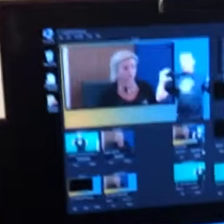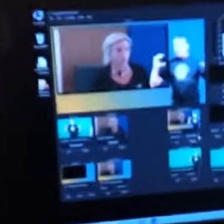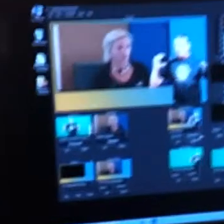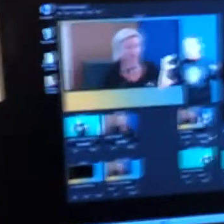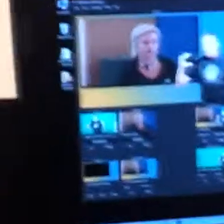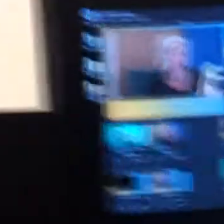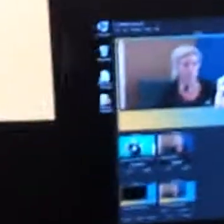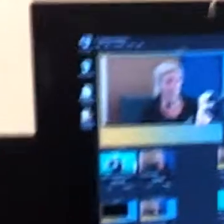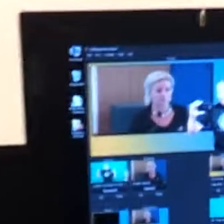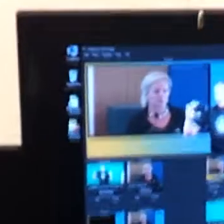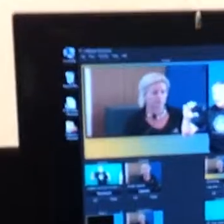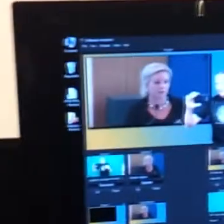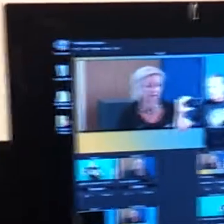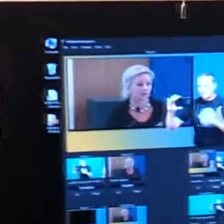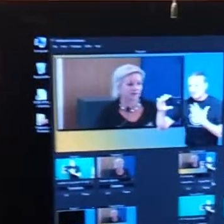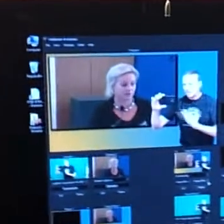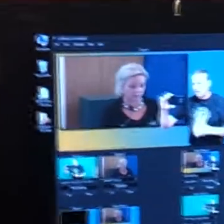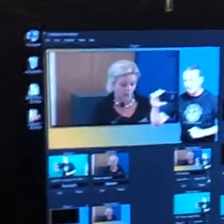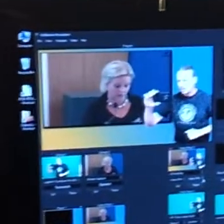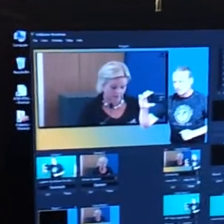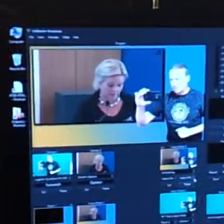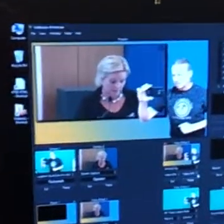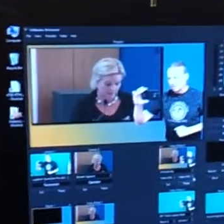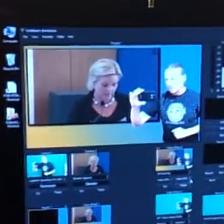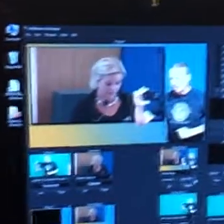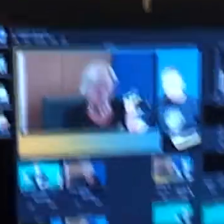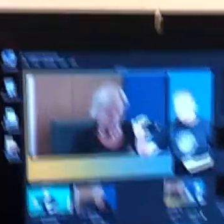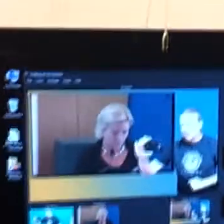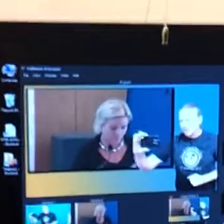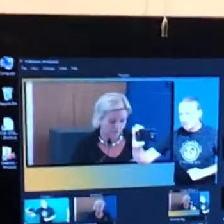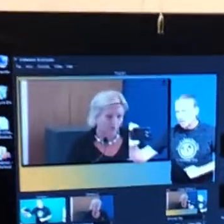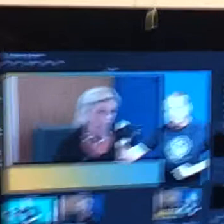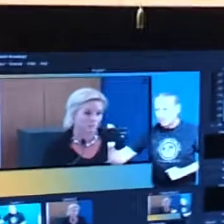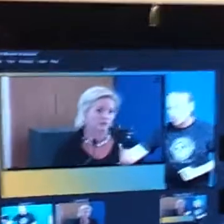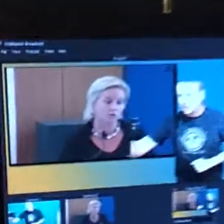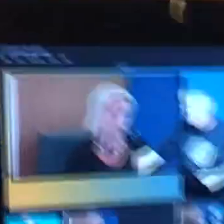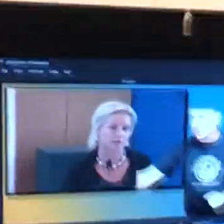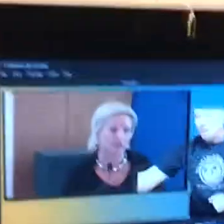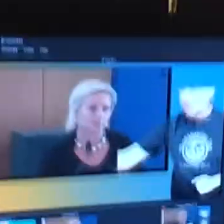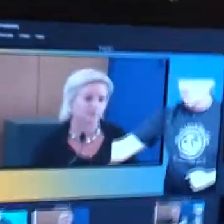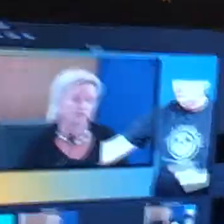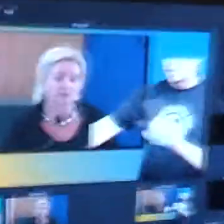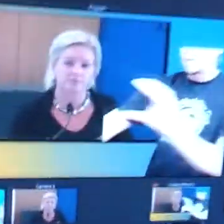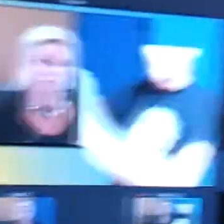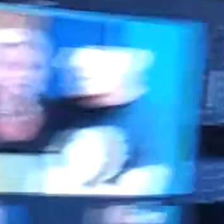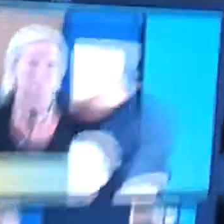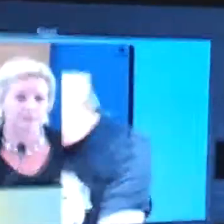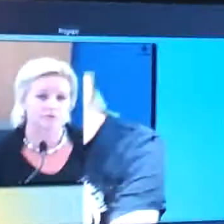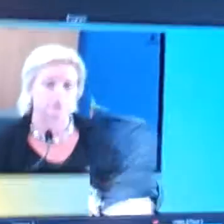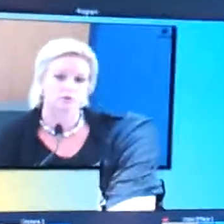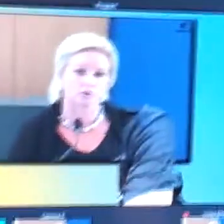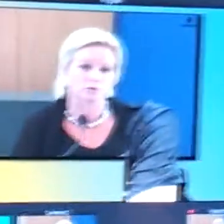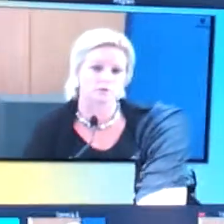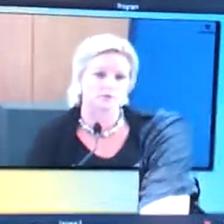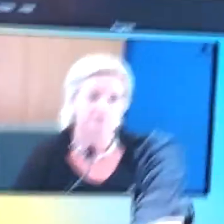I haven't trimmed the lightning yet so that's why the picture of me isn't that good on the live cost and then we stream that sorry